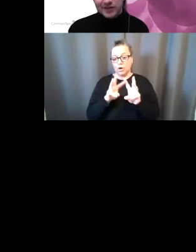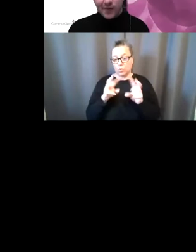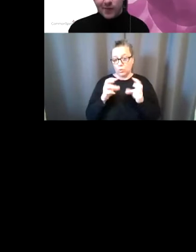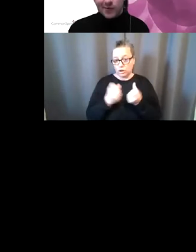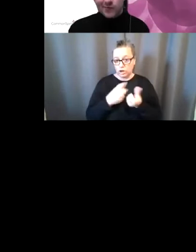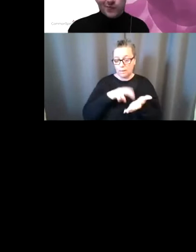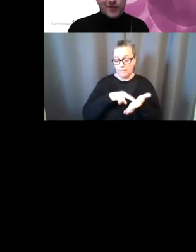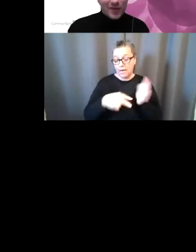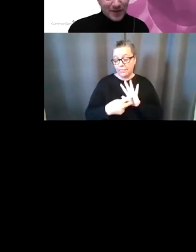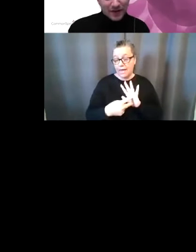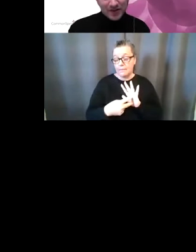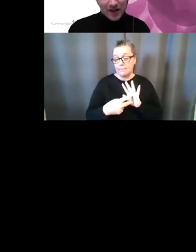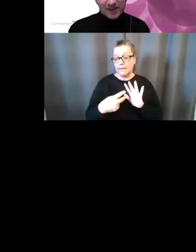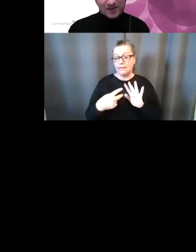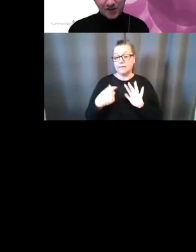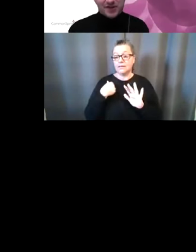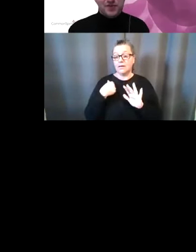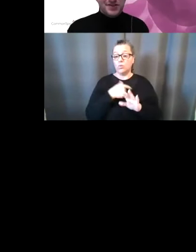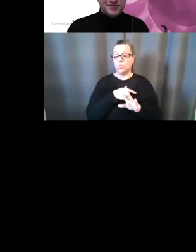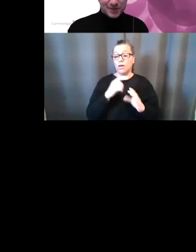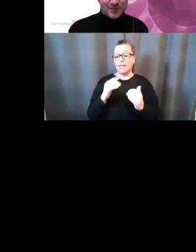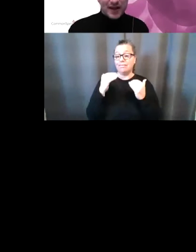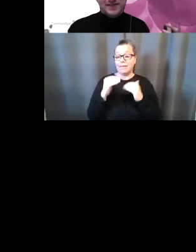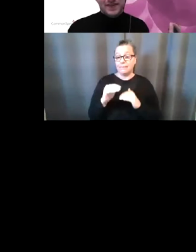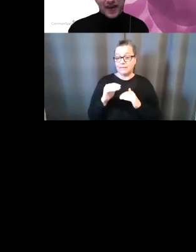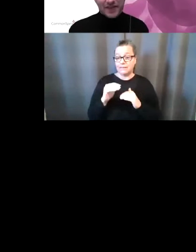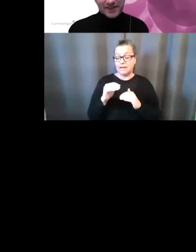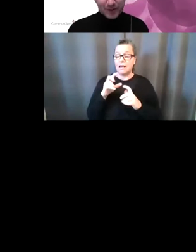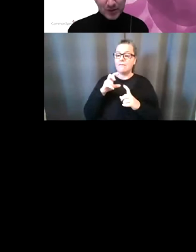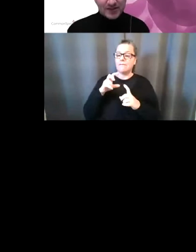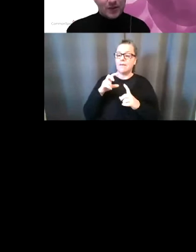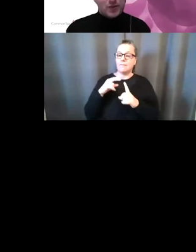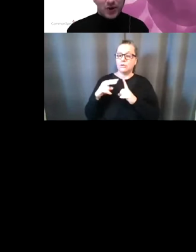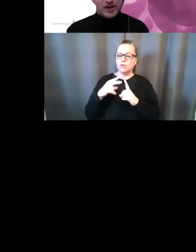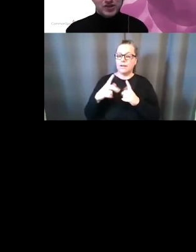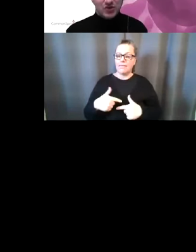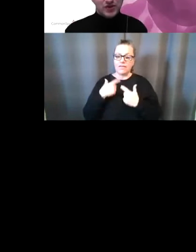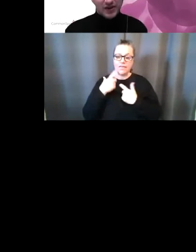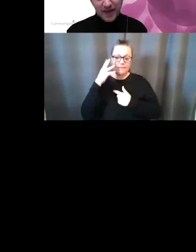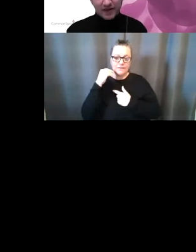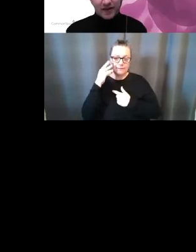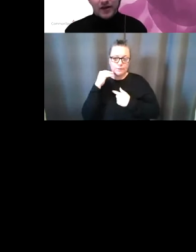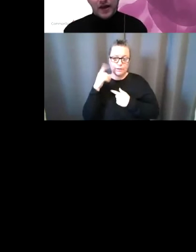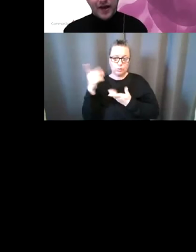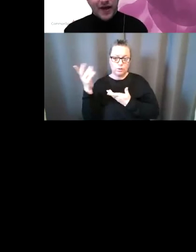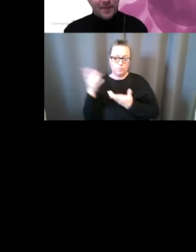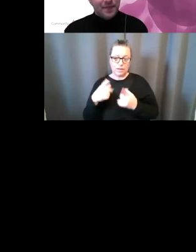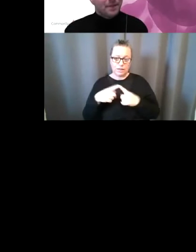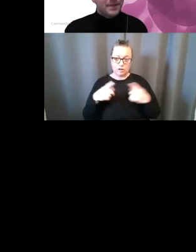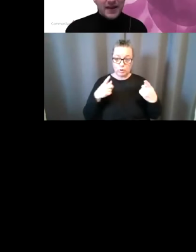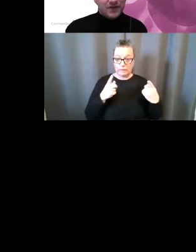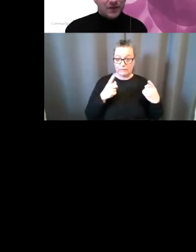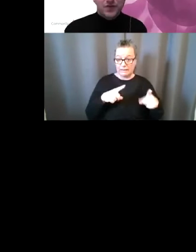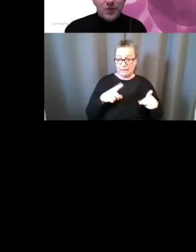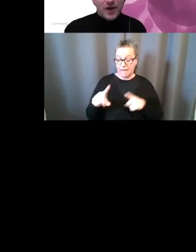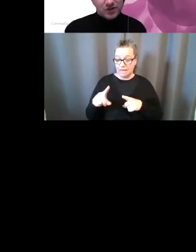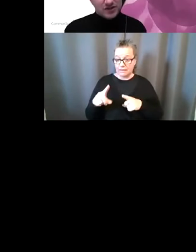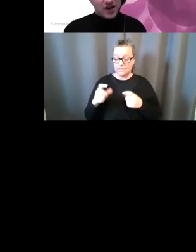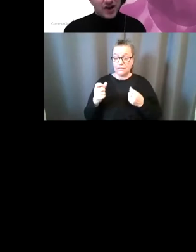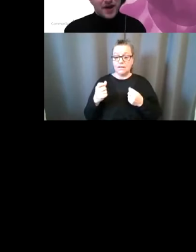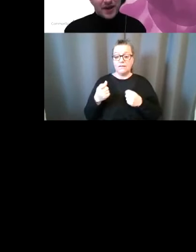means that we're limiting ourselves in terms of the perspectives and life experiences that we're bringing to the event.